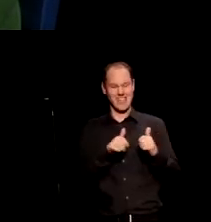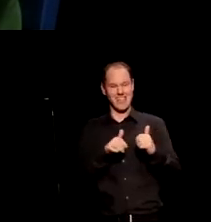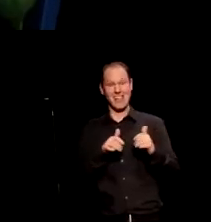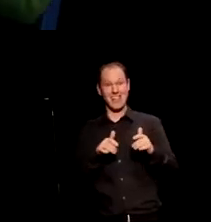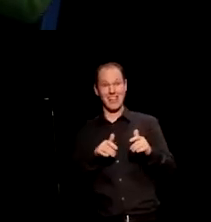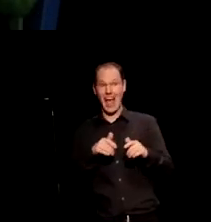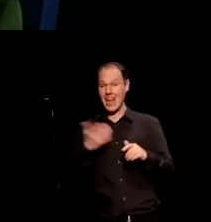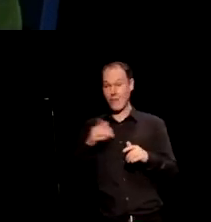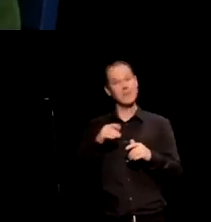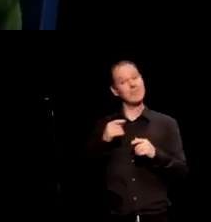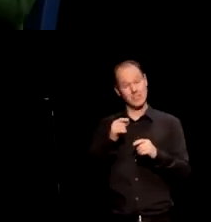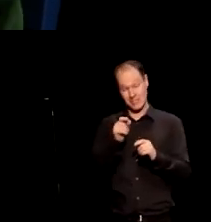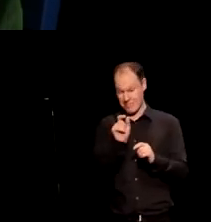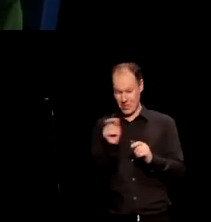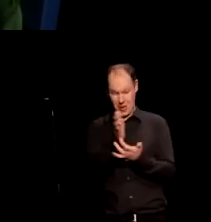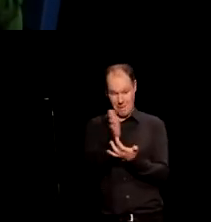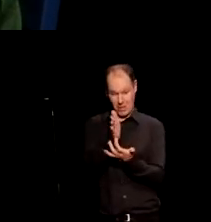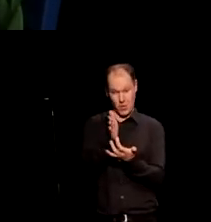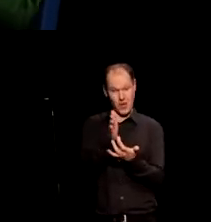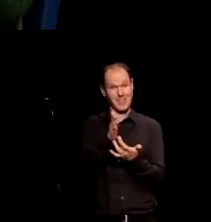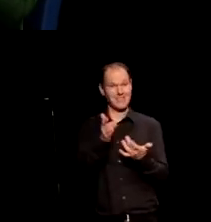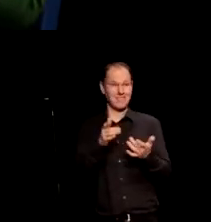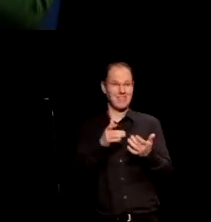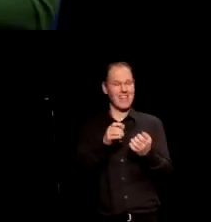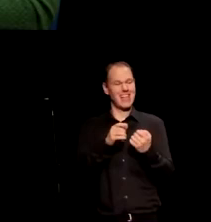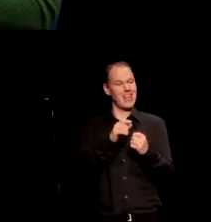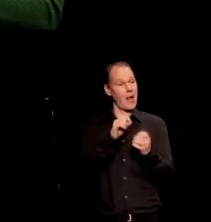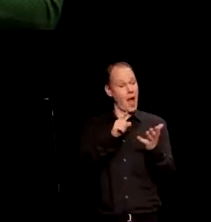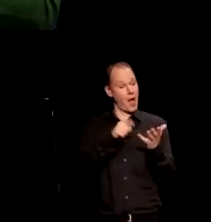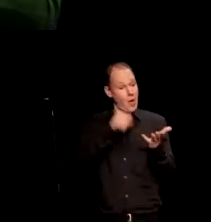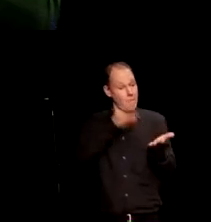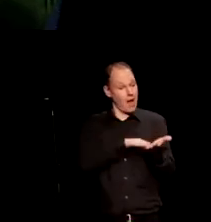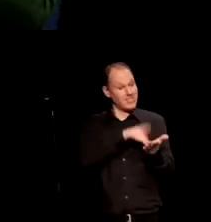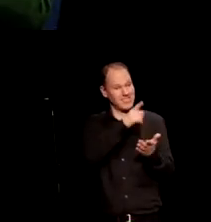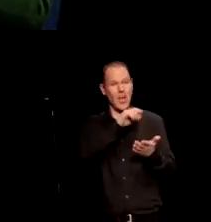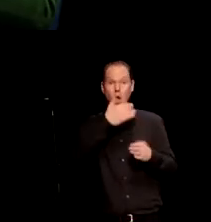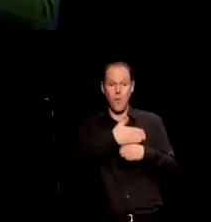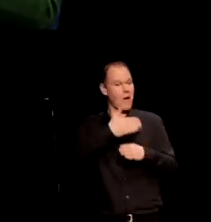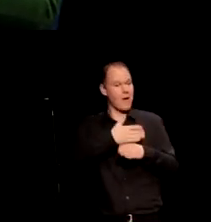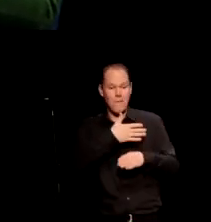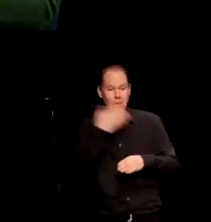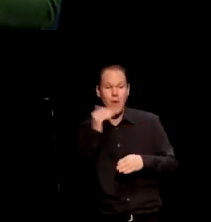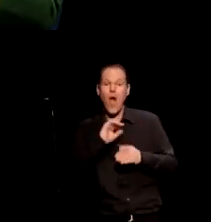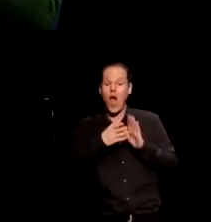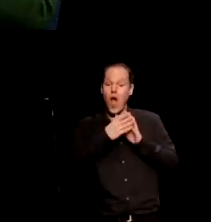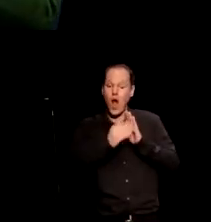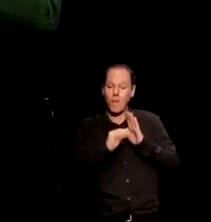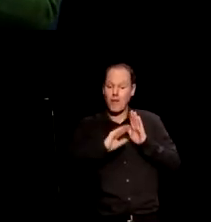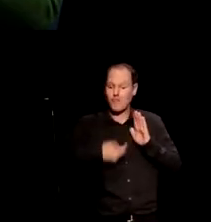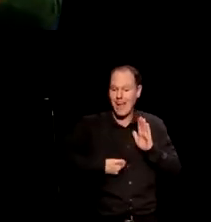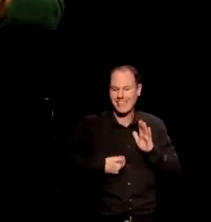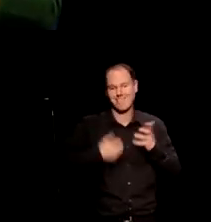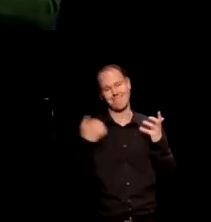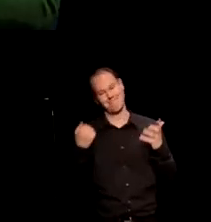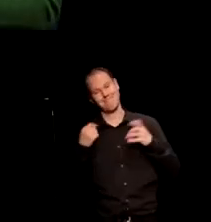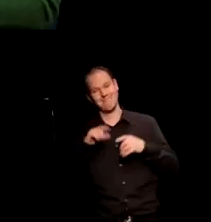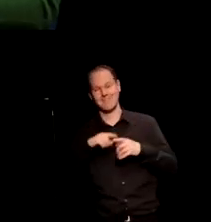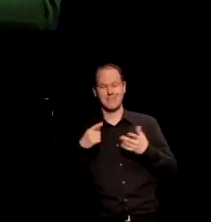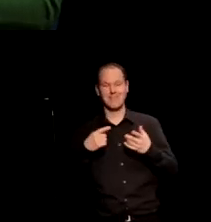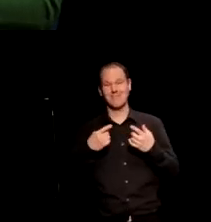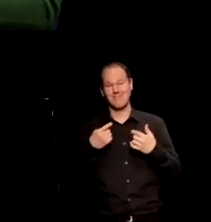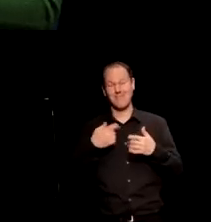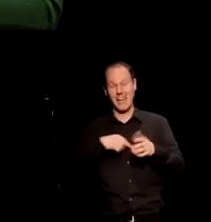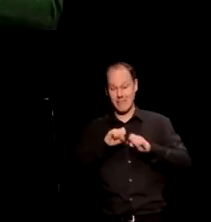Marson's work was out of copyright, but it is now closed. But they published both of those, but they didn't have access to at what price for the publishers to produce